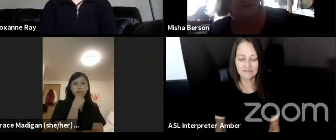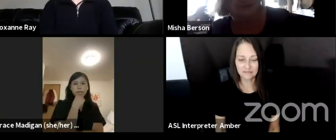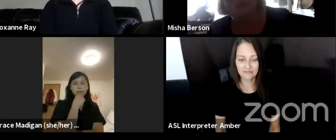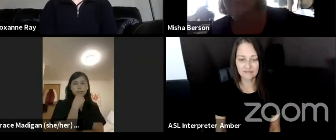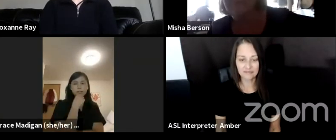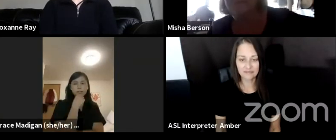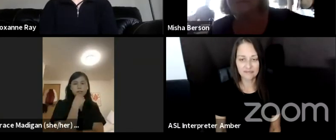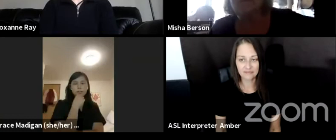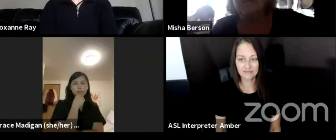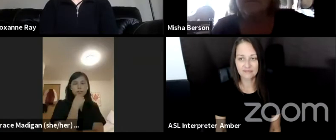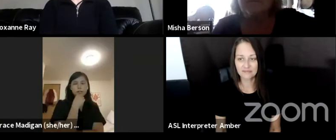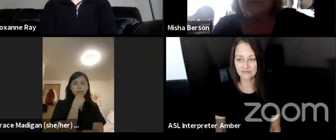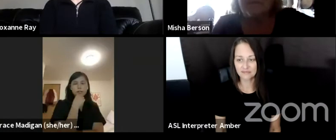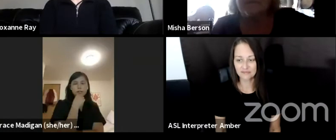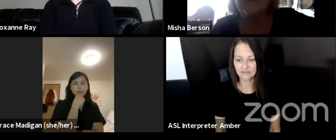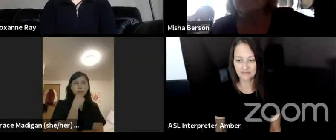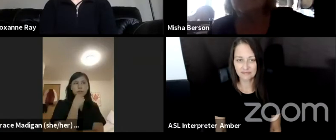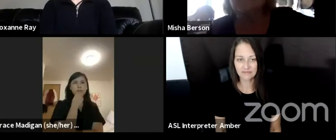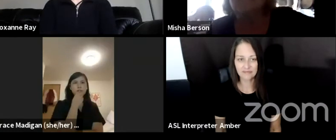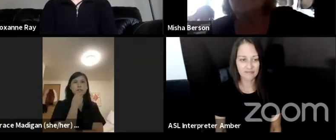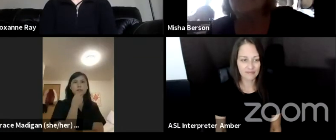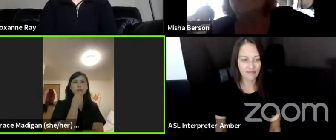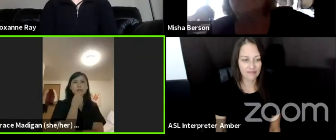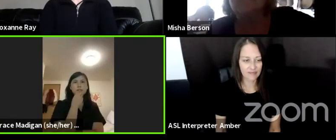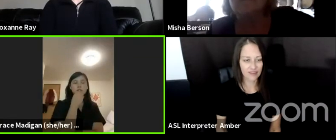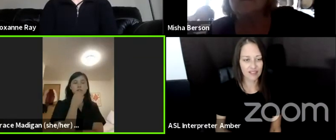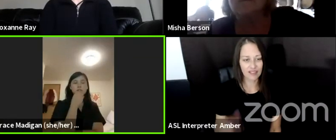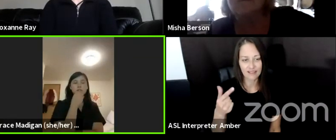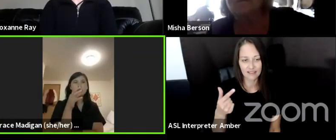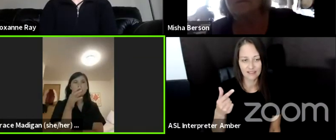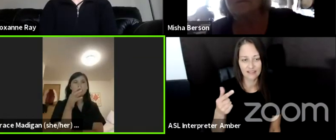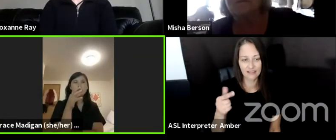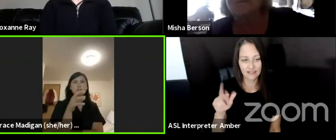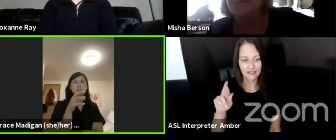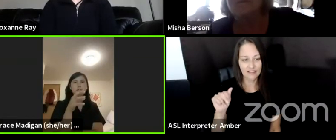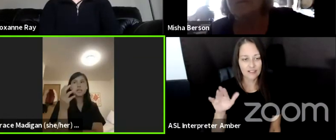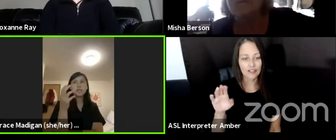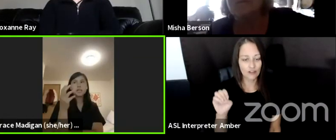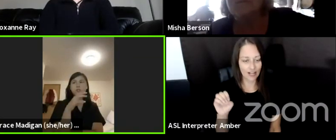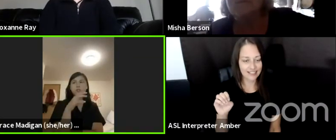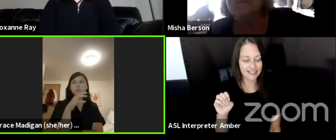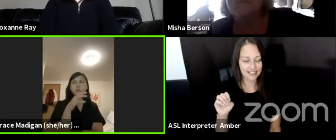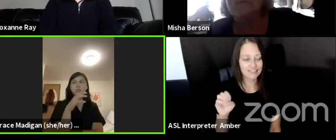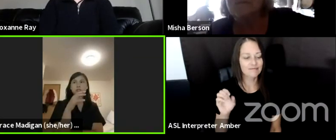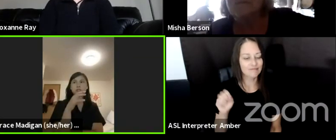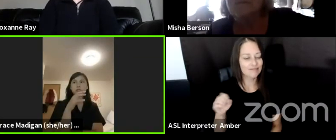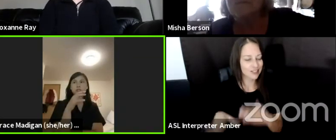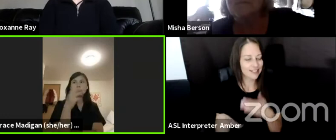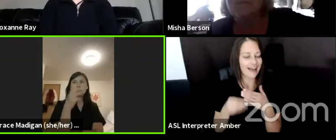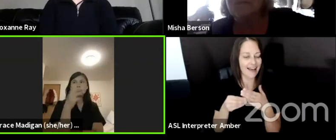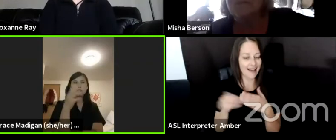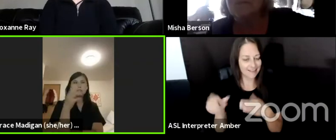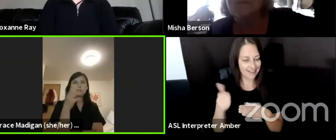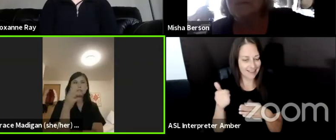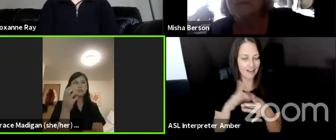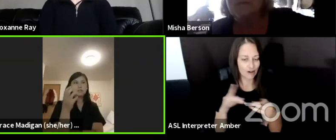Yeah, just to add on to what everyone else has already said, I think, you know, to go back to the question of like what makes